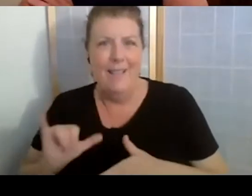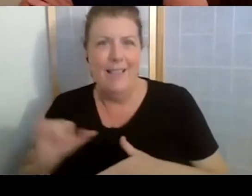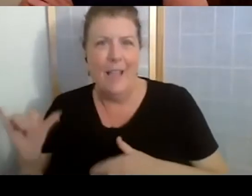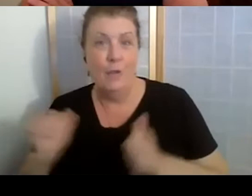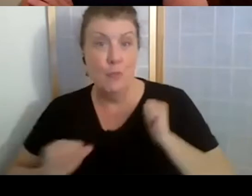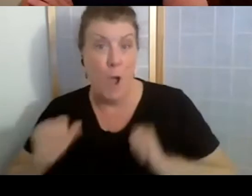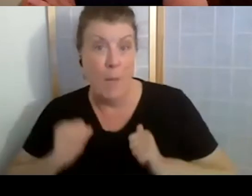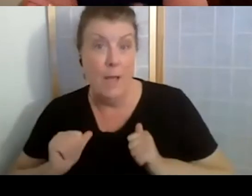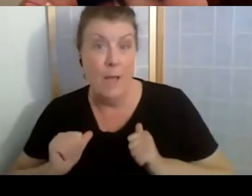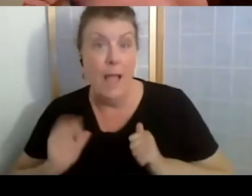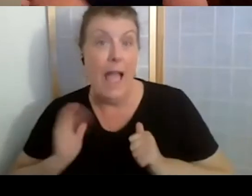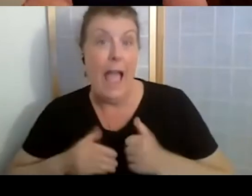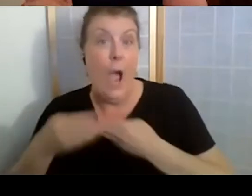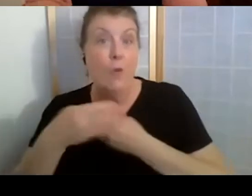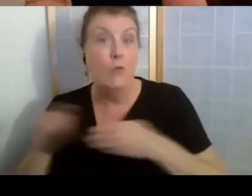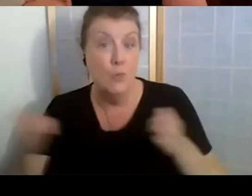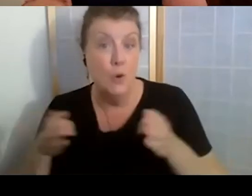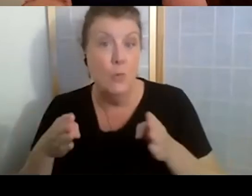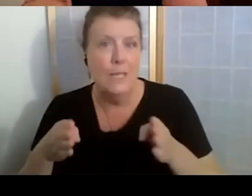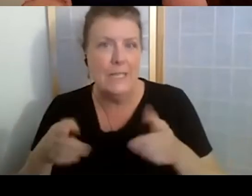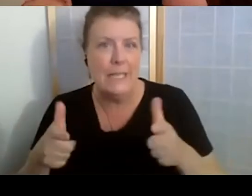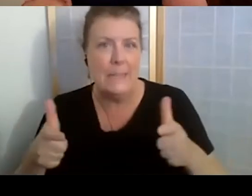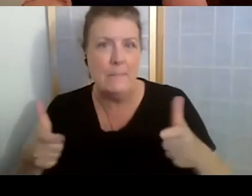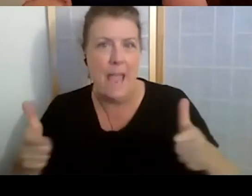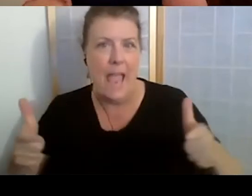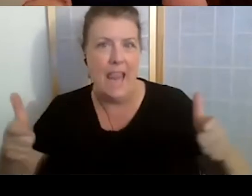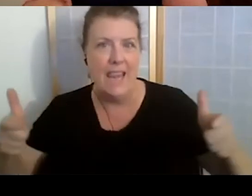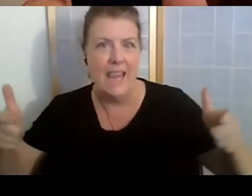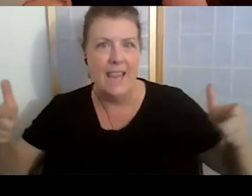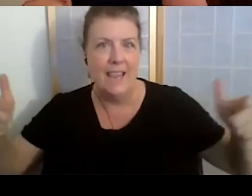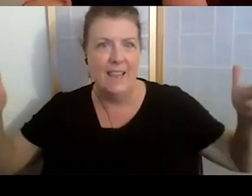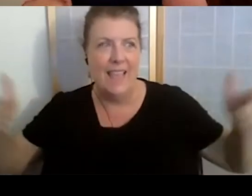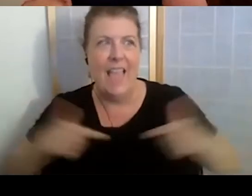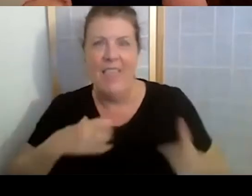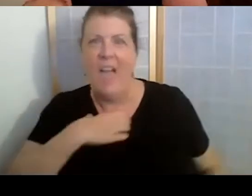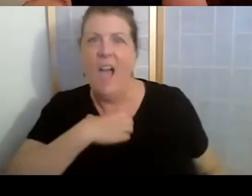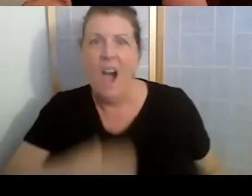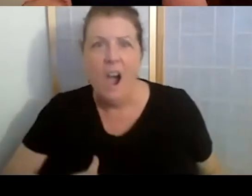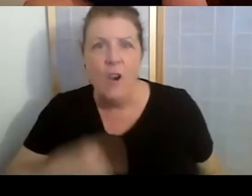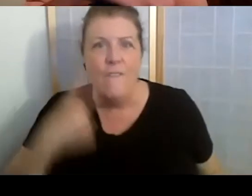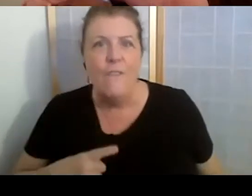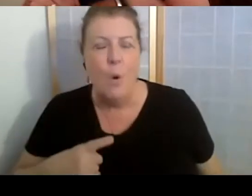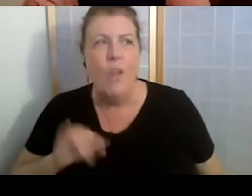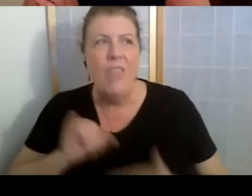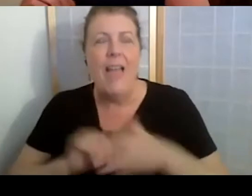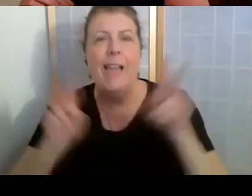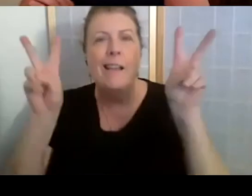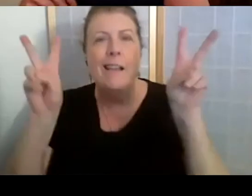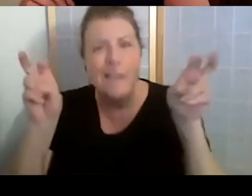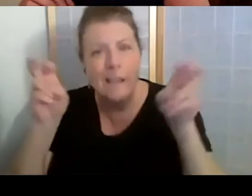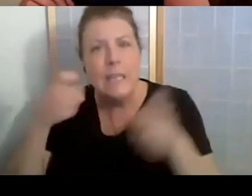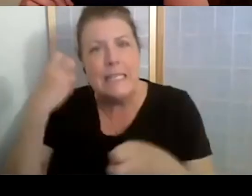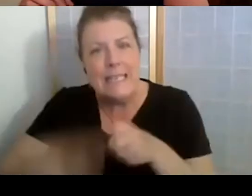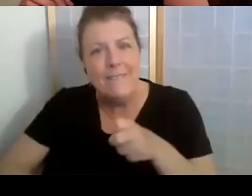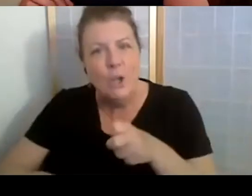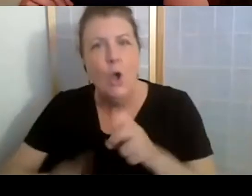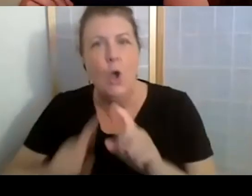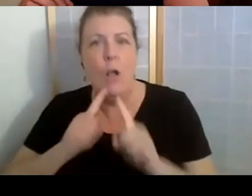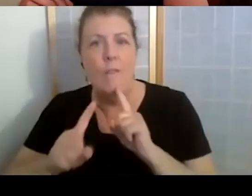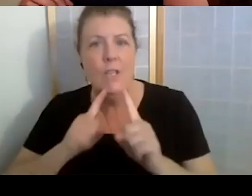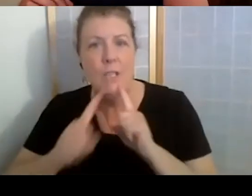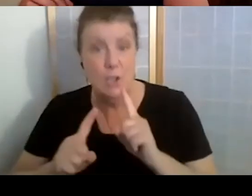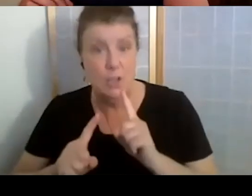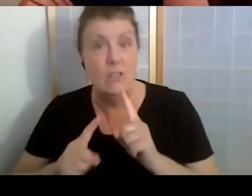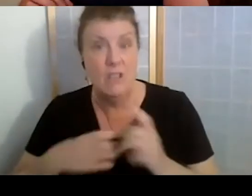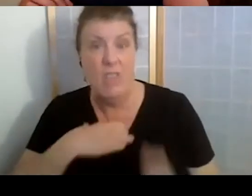and the hunger for that difficult conversation that you guys dug into